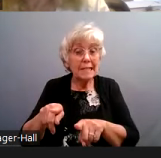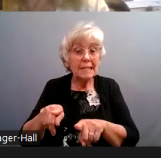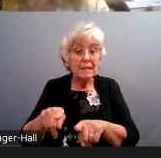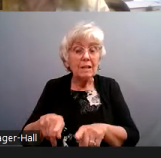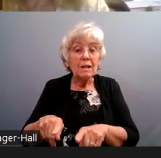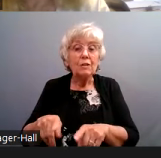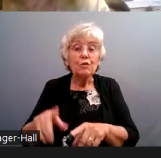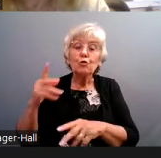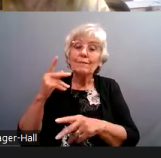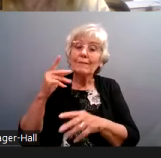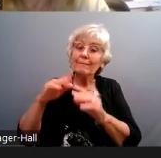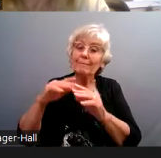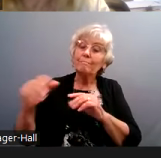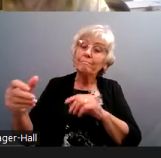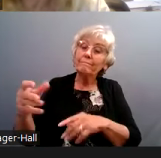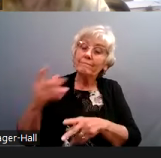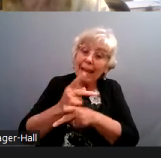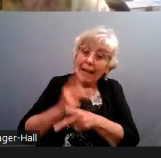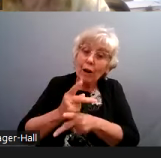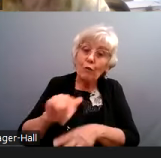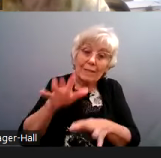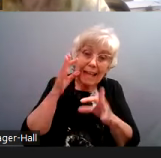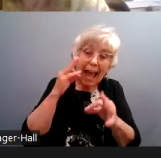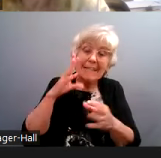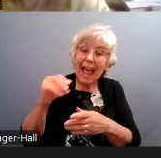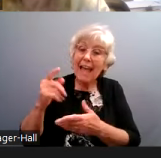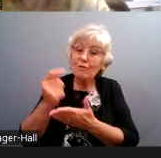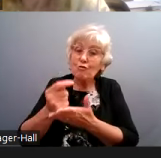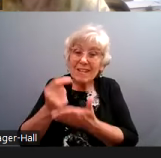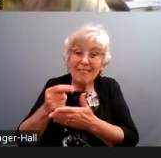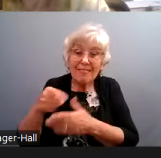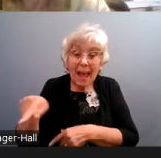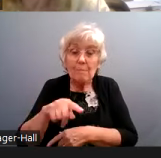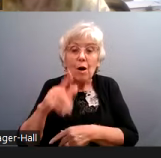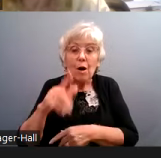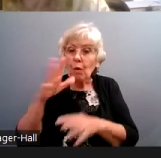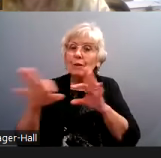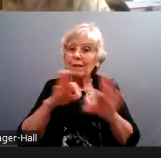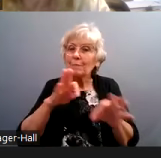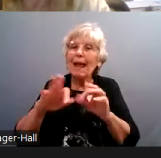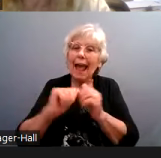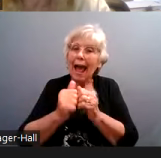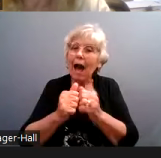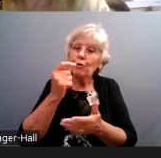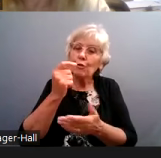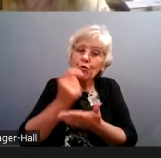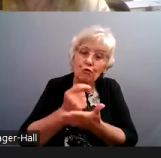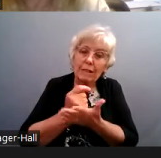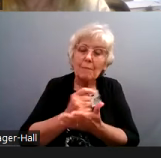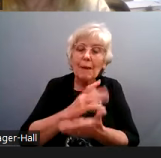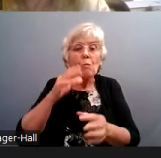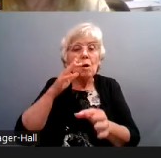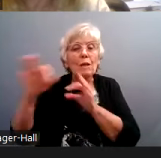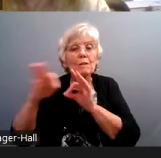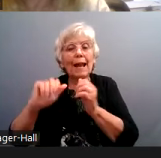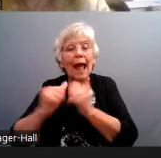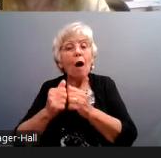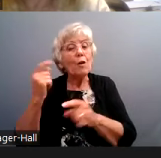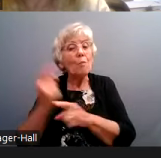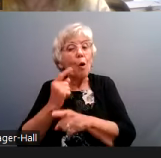housing these cats and treating them, then we're gonna go over the treatment and proper decontamination procedures with